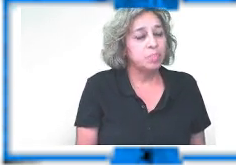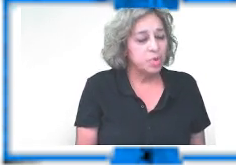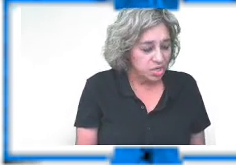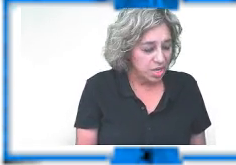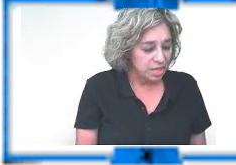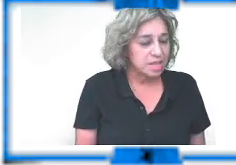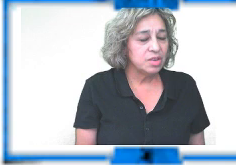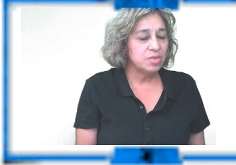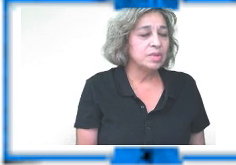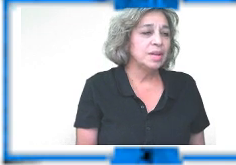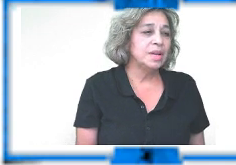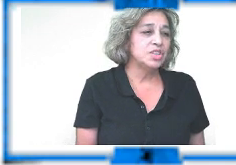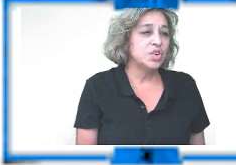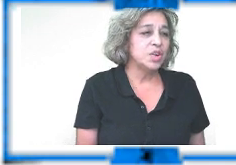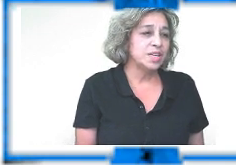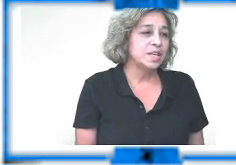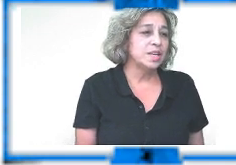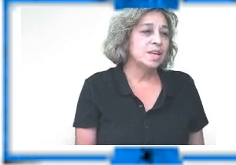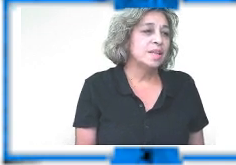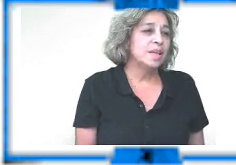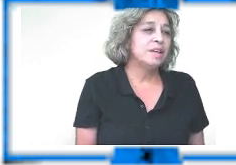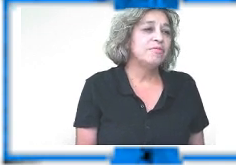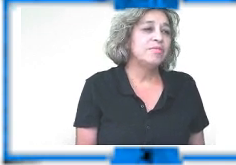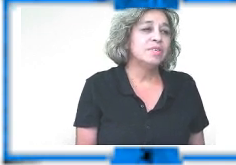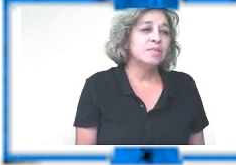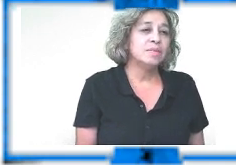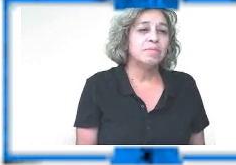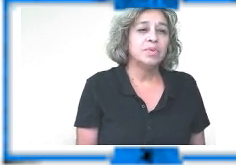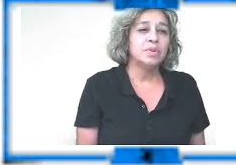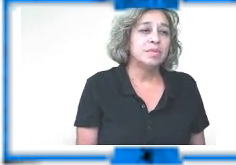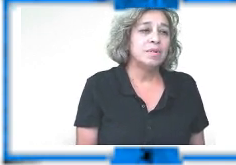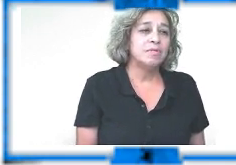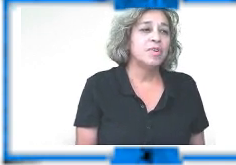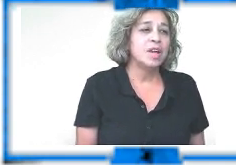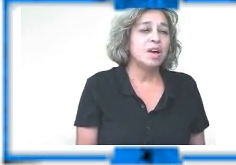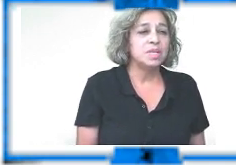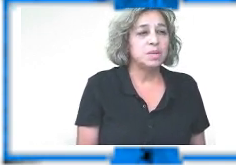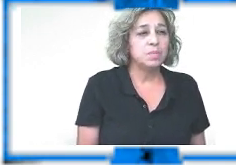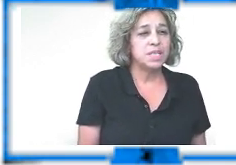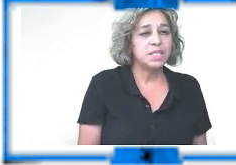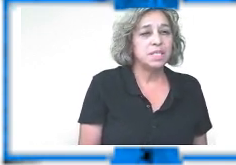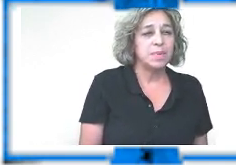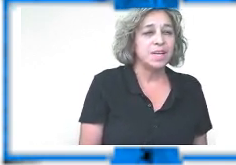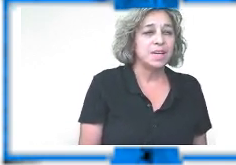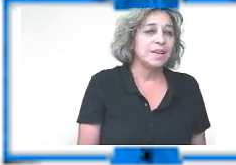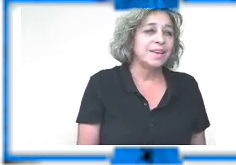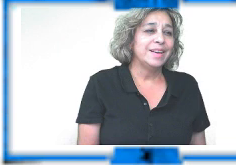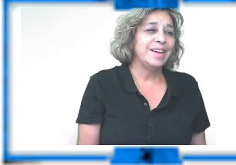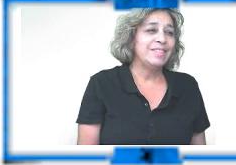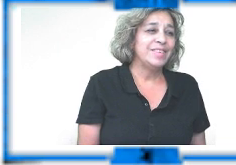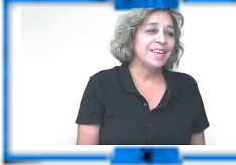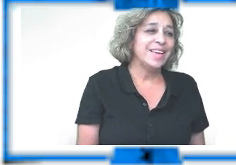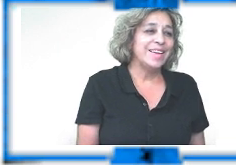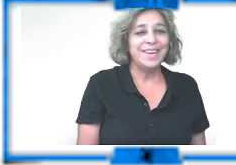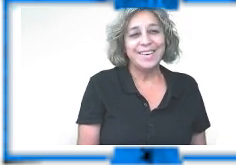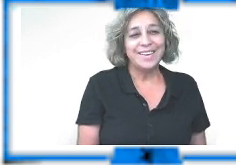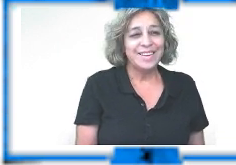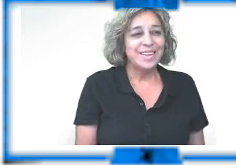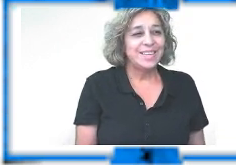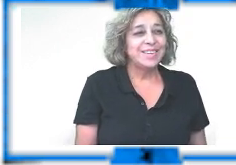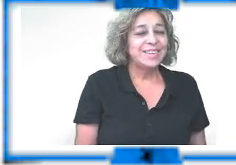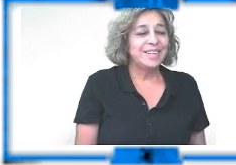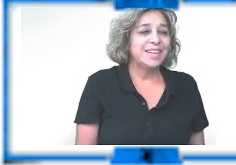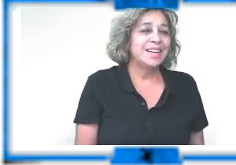I appreciate that you enjoy it and feel free always to participate. Eva, again,